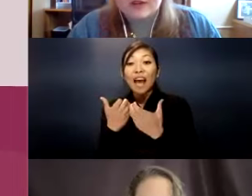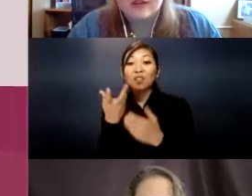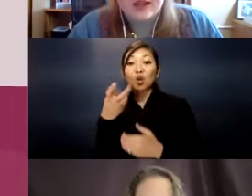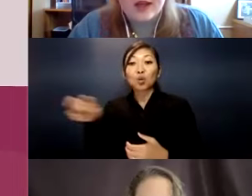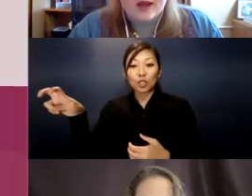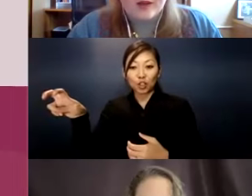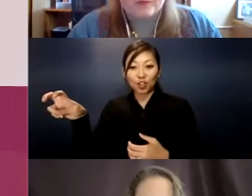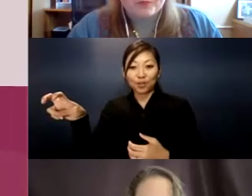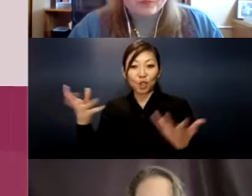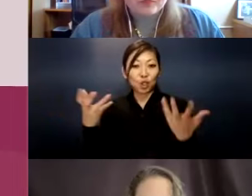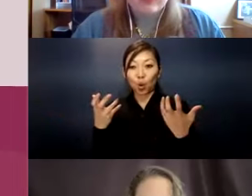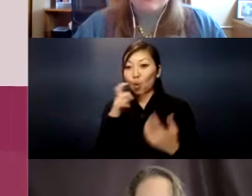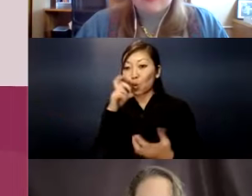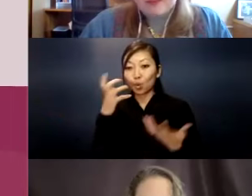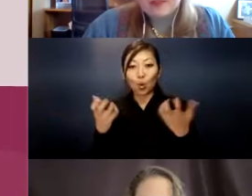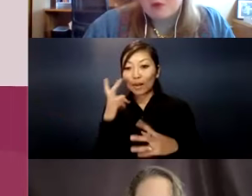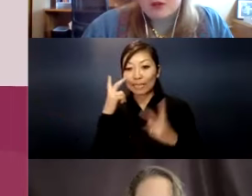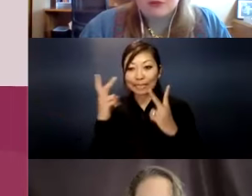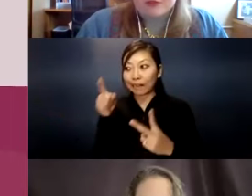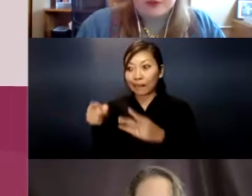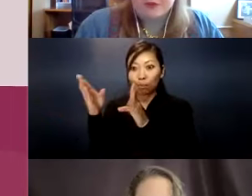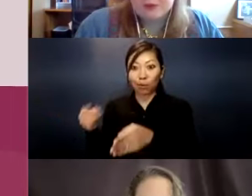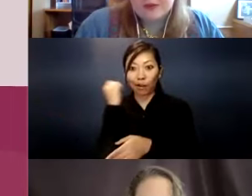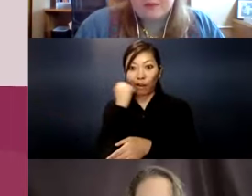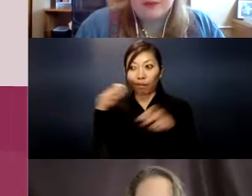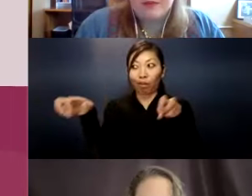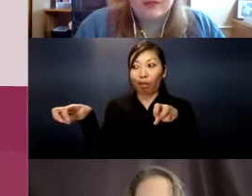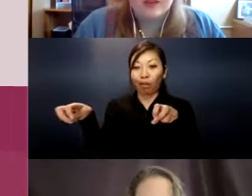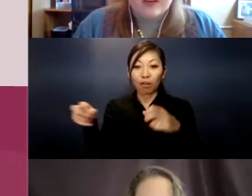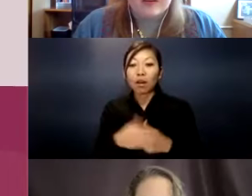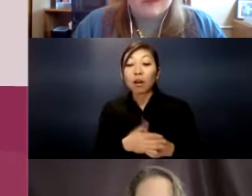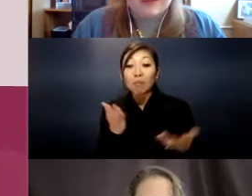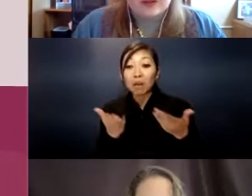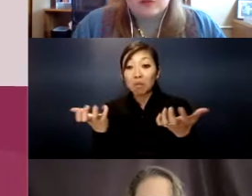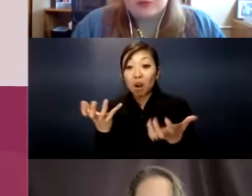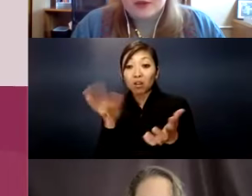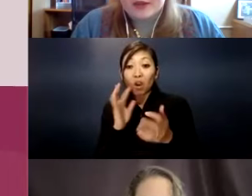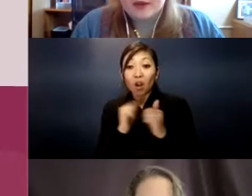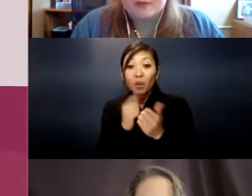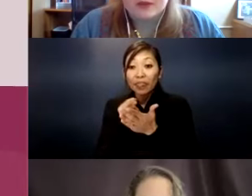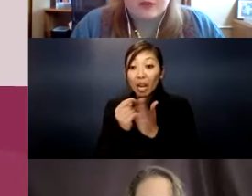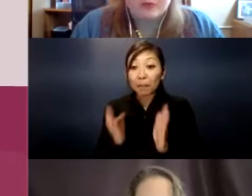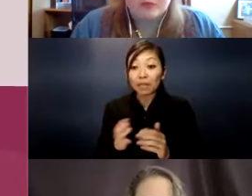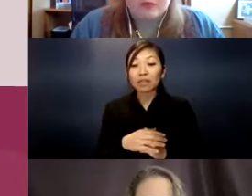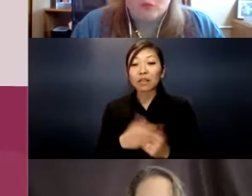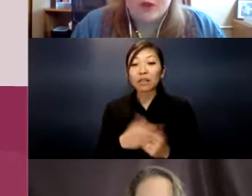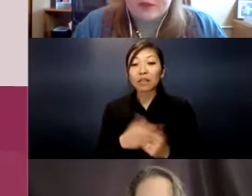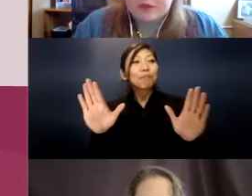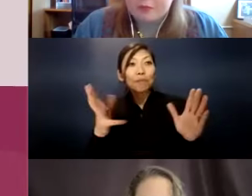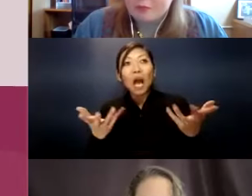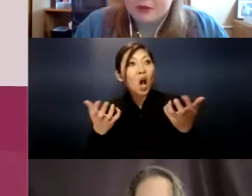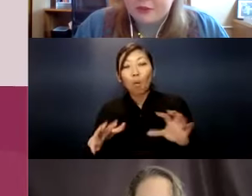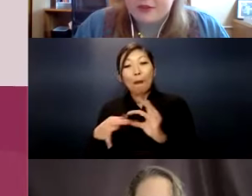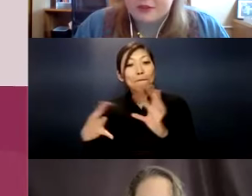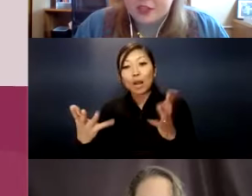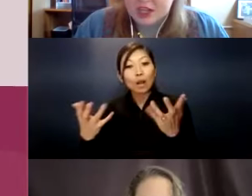anymore. Maybe they want referral to a therapist. maybe they don't want to break up. They just want